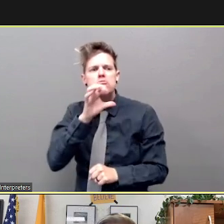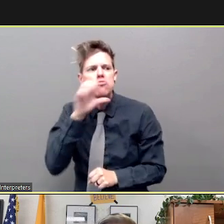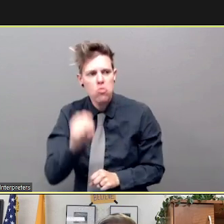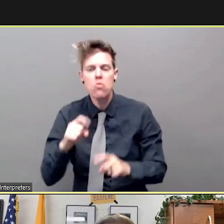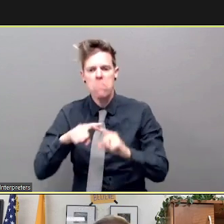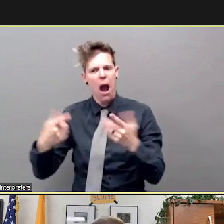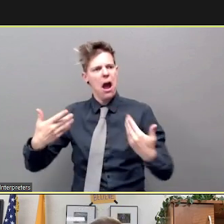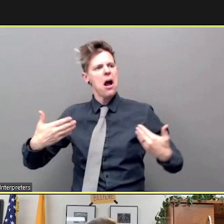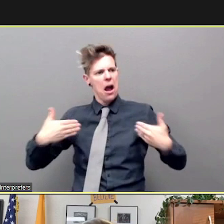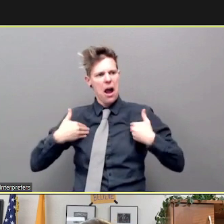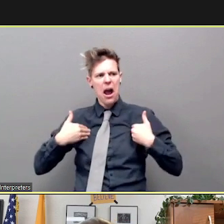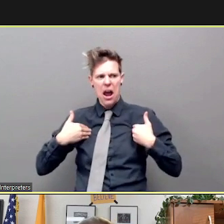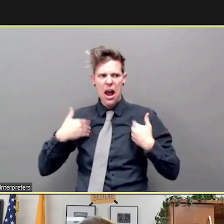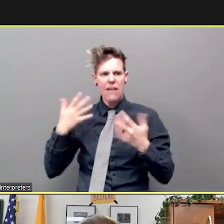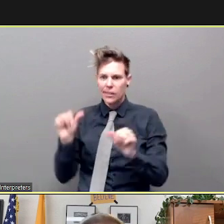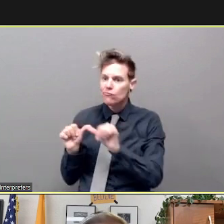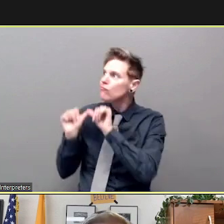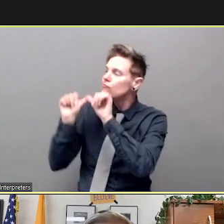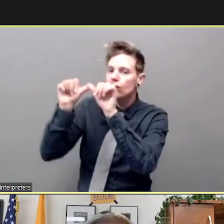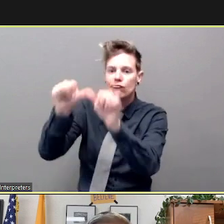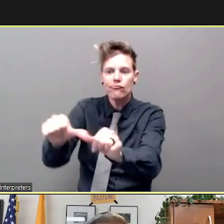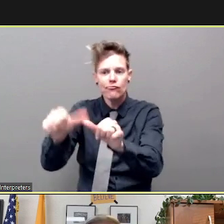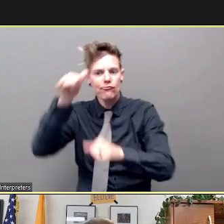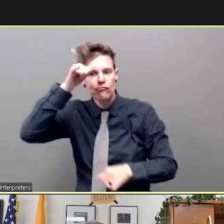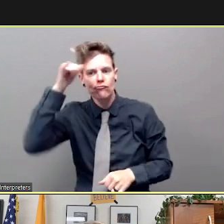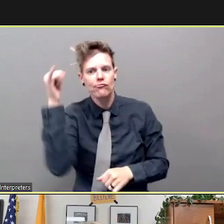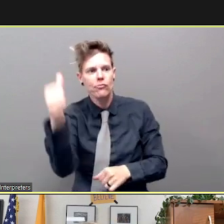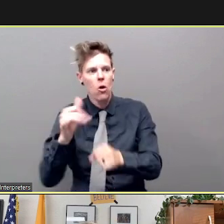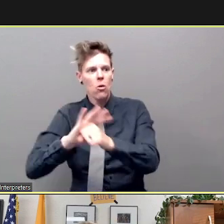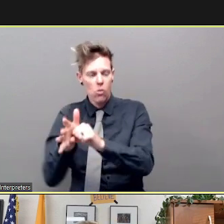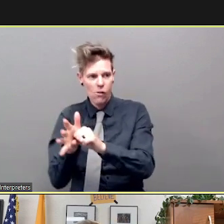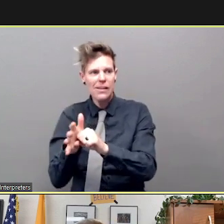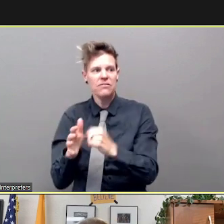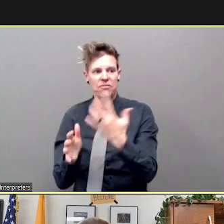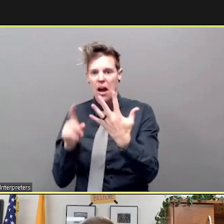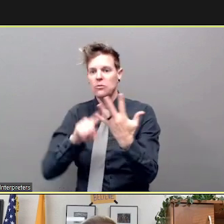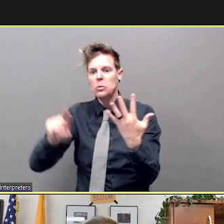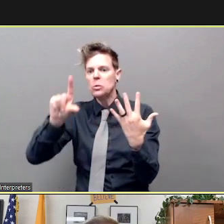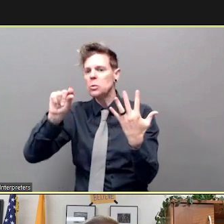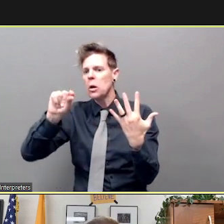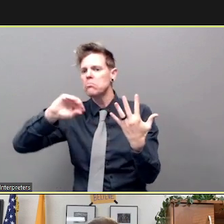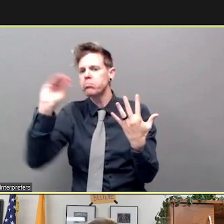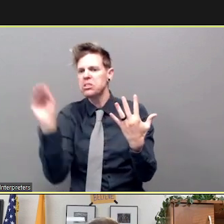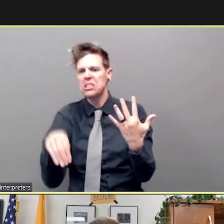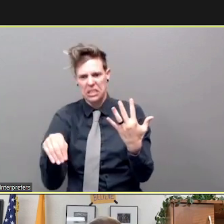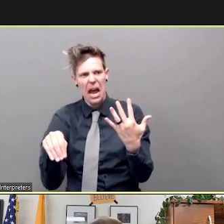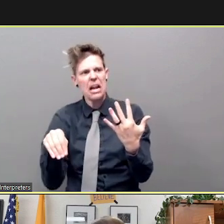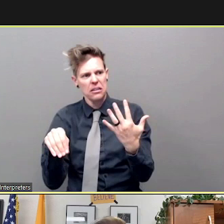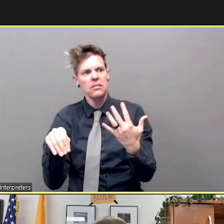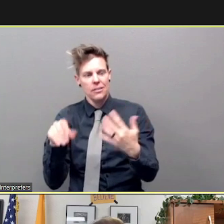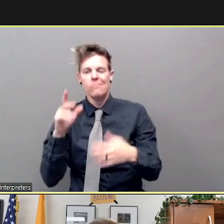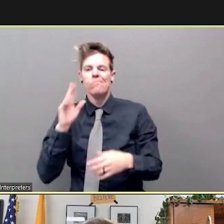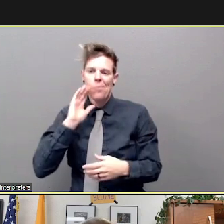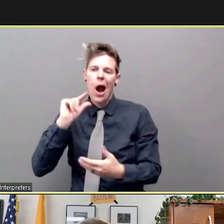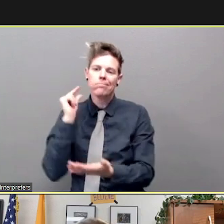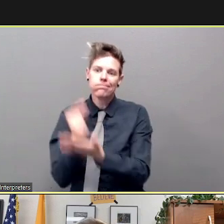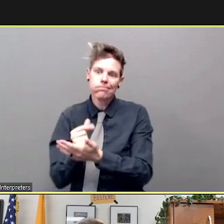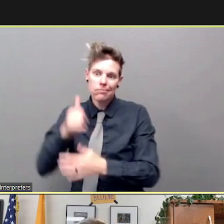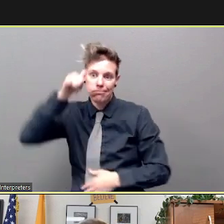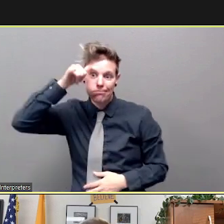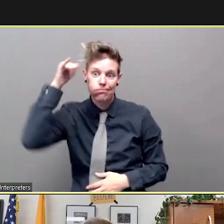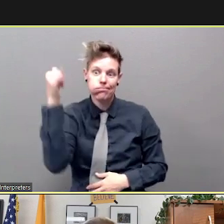somewhere between 5 and 20% of people may develop long COVID, as defined as